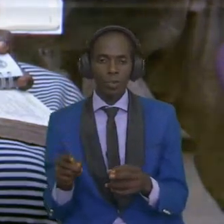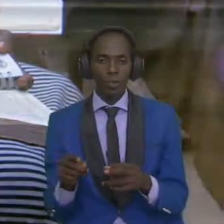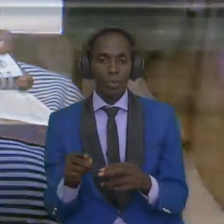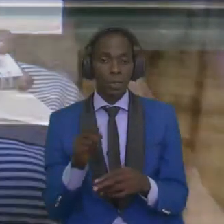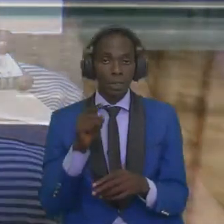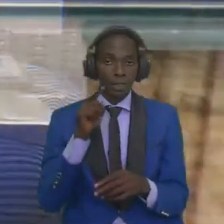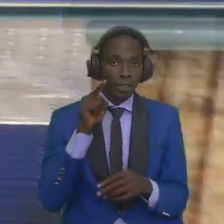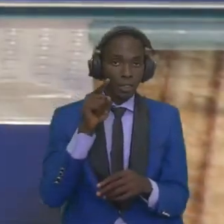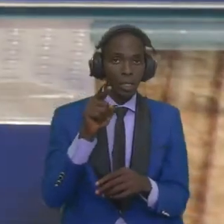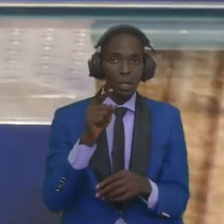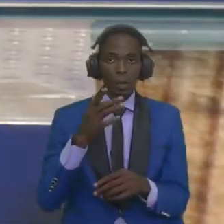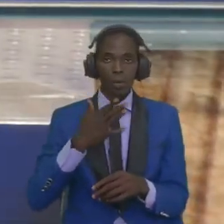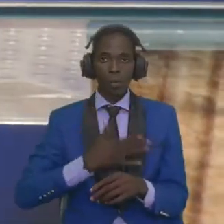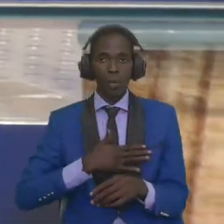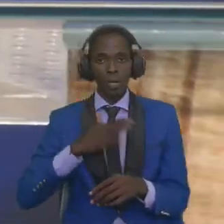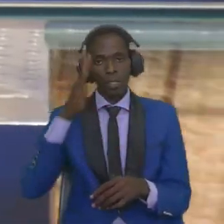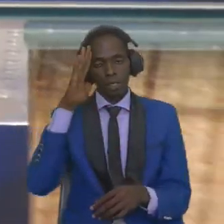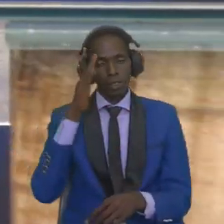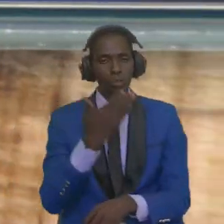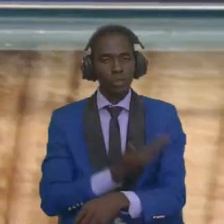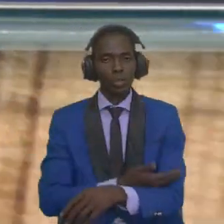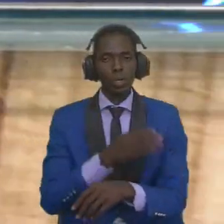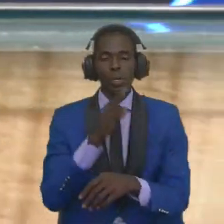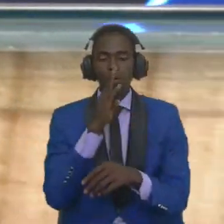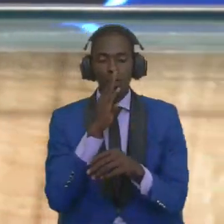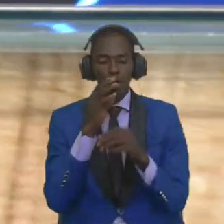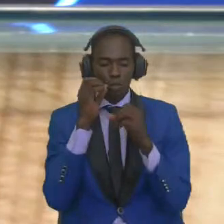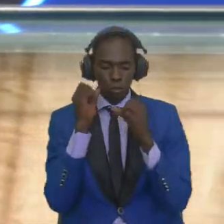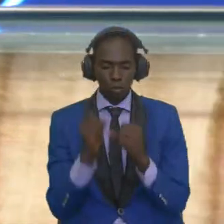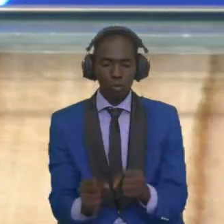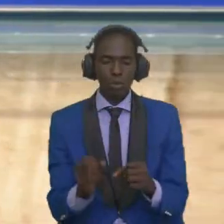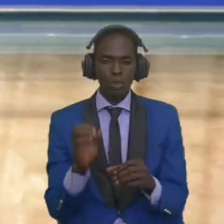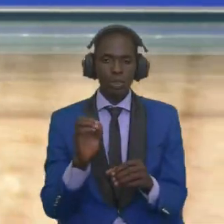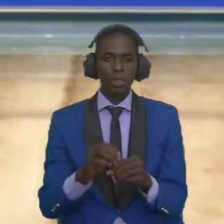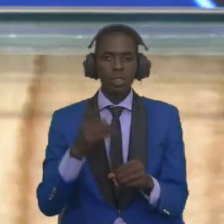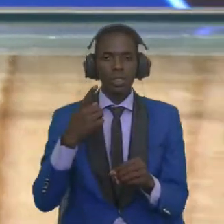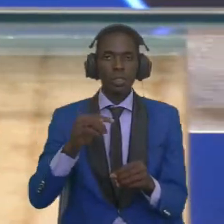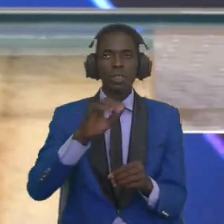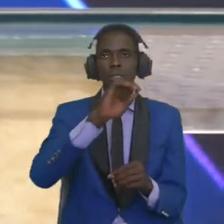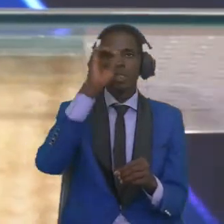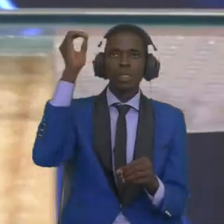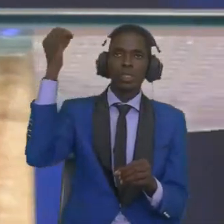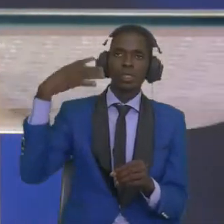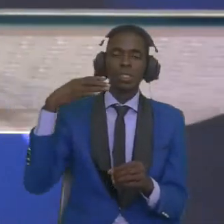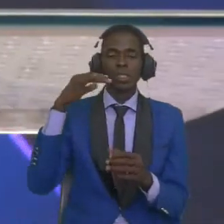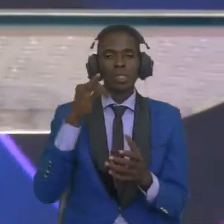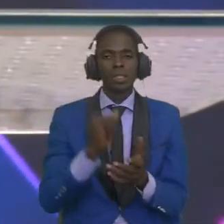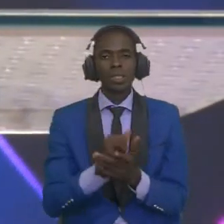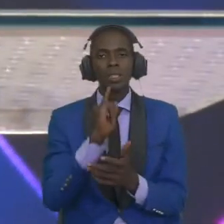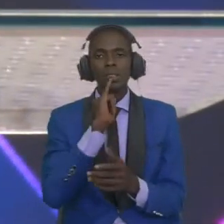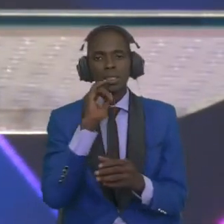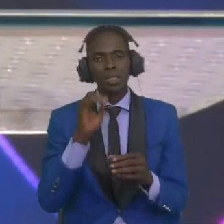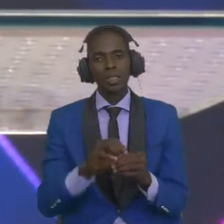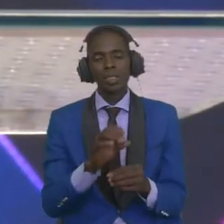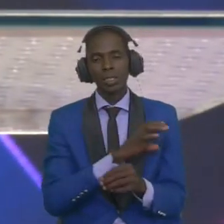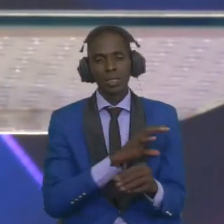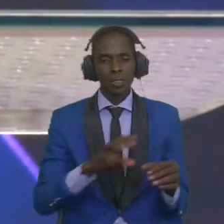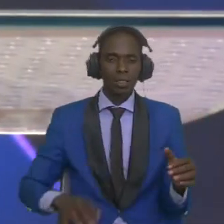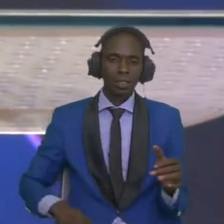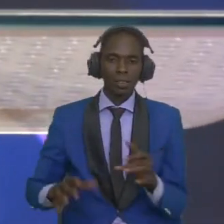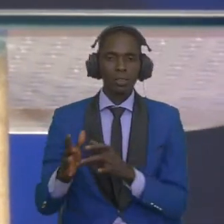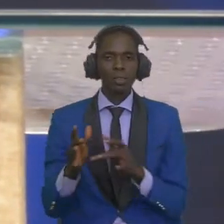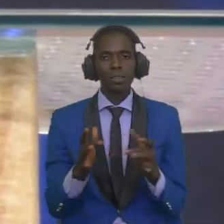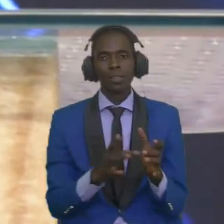thou, my son, be strong in the grace that is in Christ